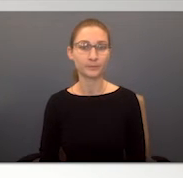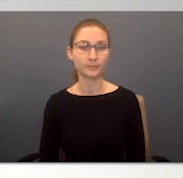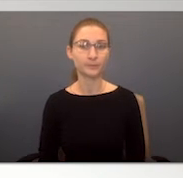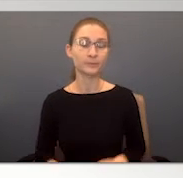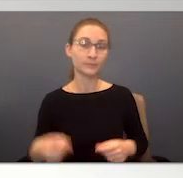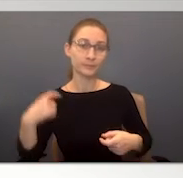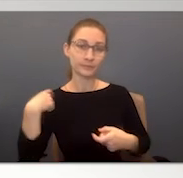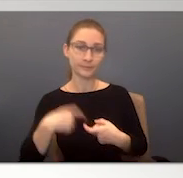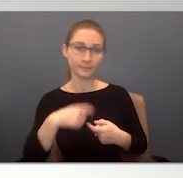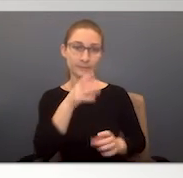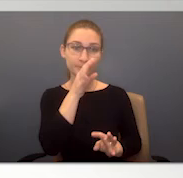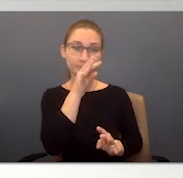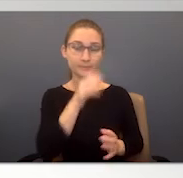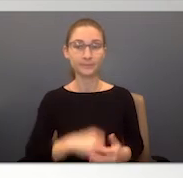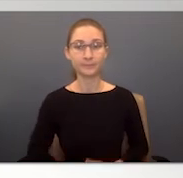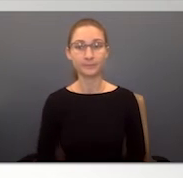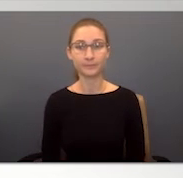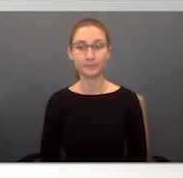technical